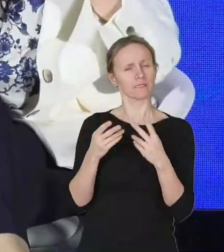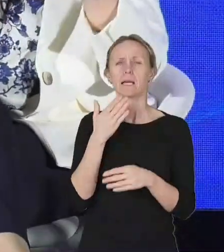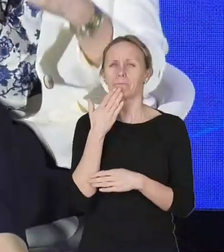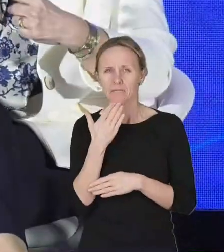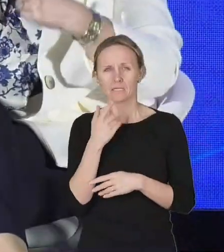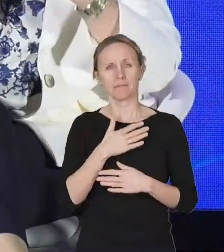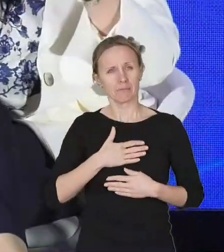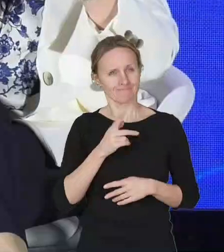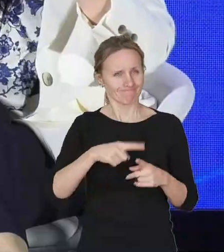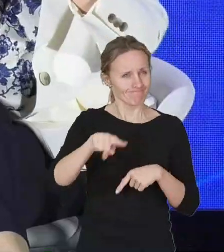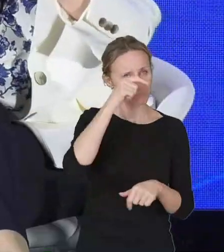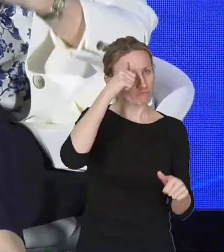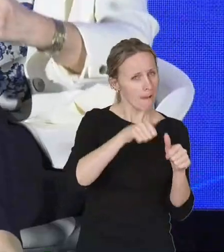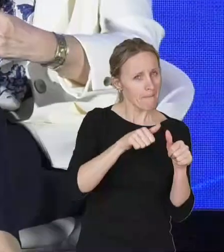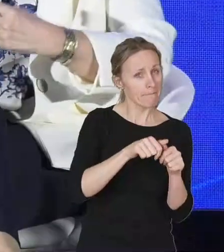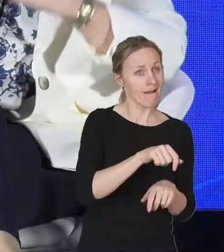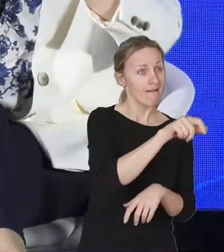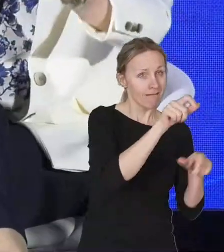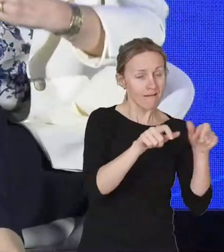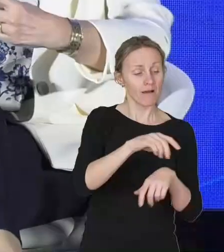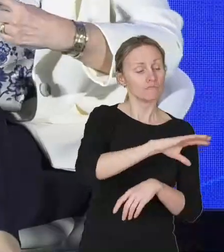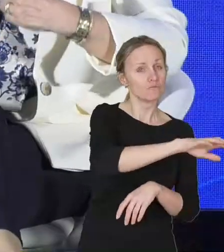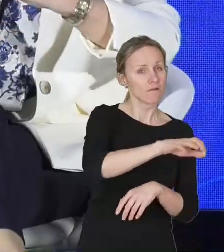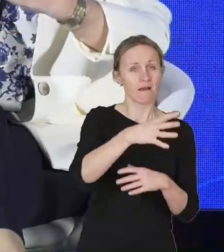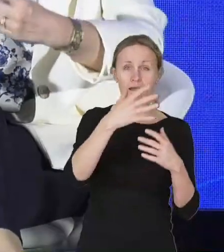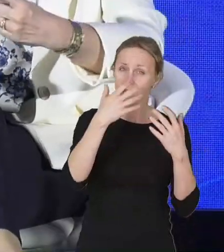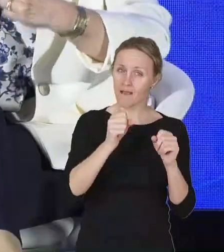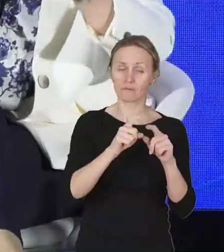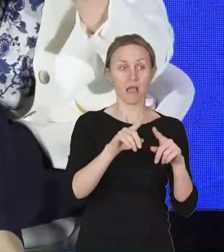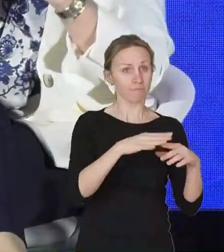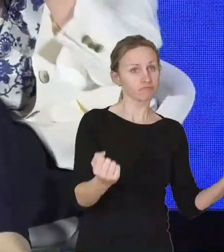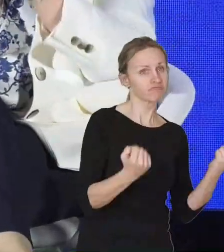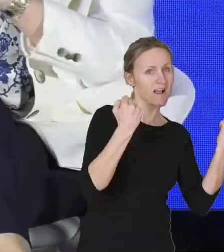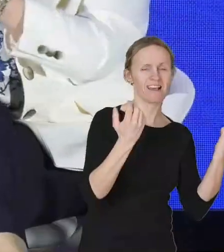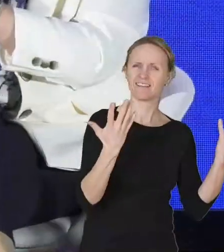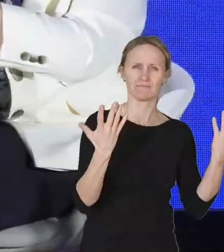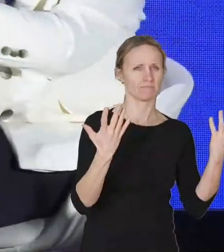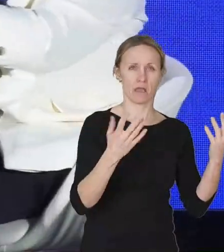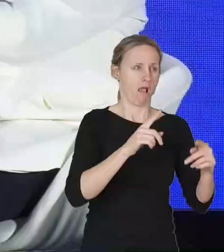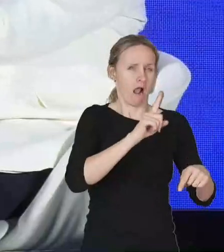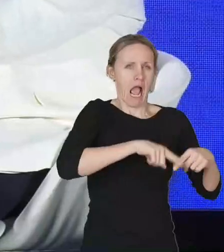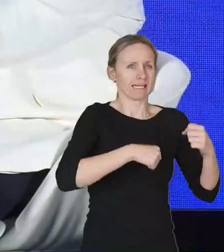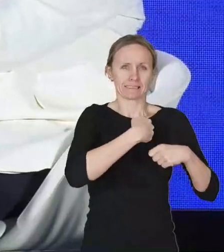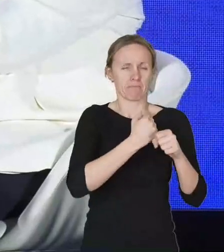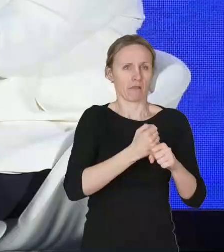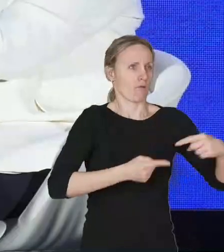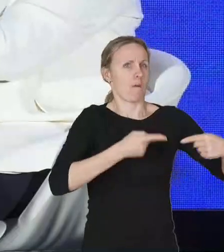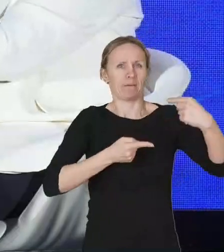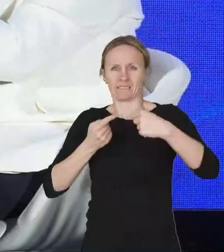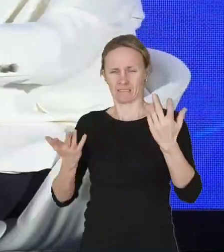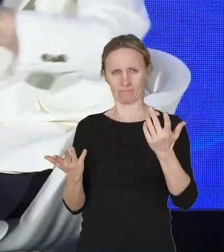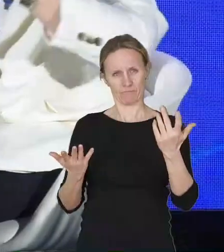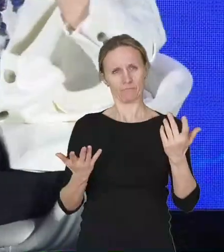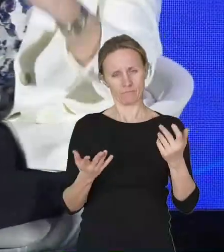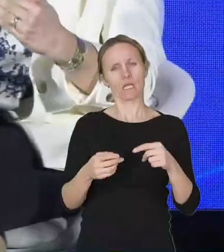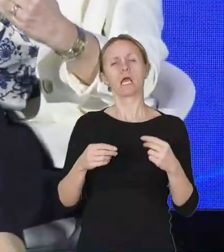And we are risking another Matthew effect here. Those who have will be given more. And that was one of the weaknesses of the research and innovation